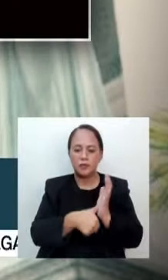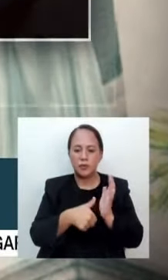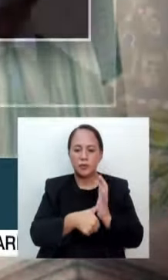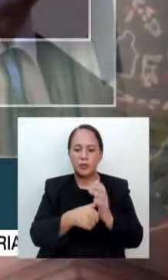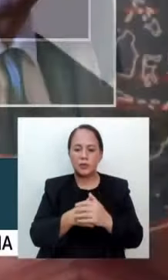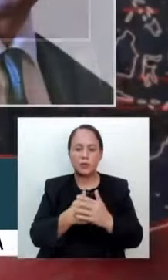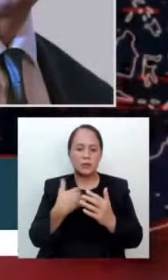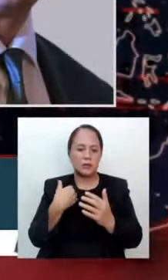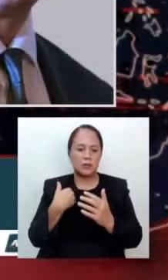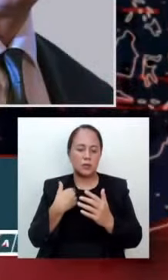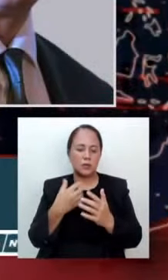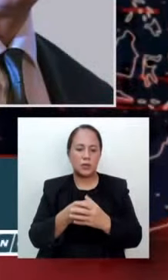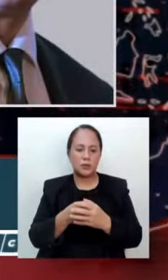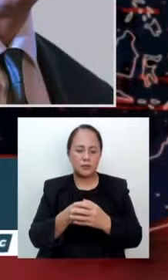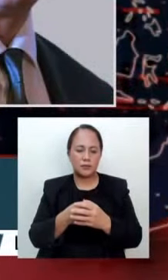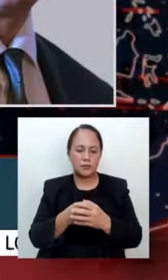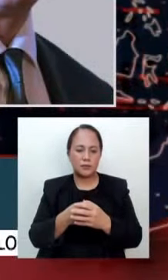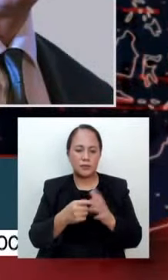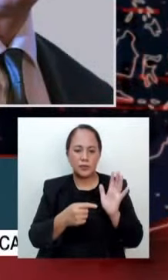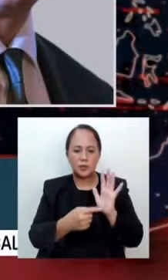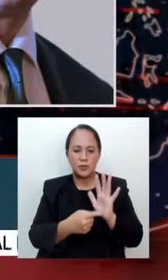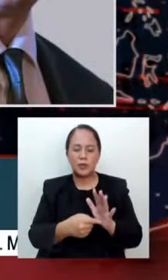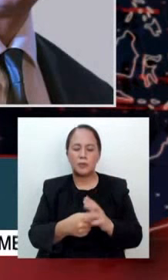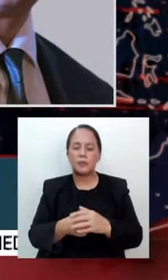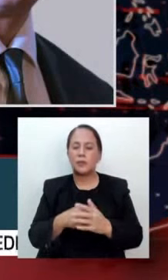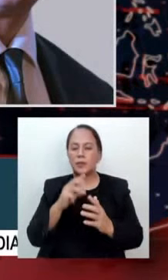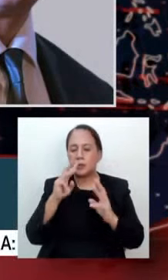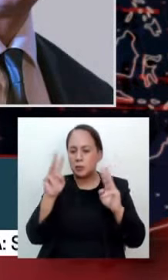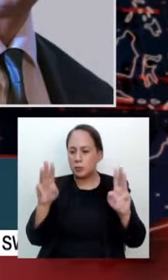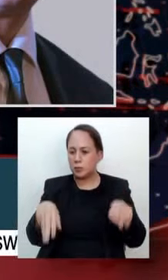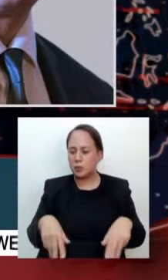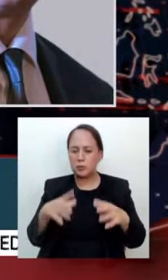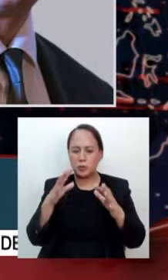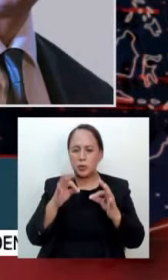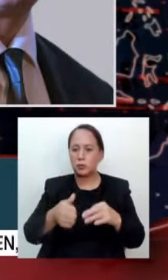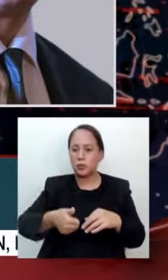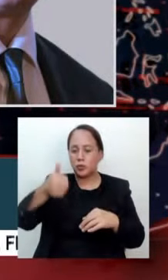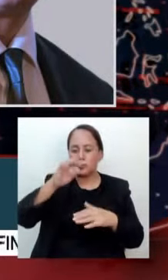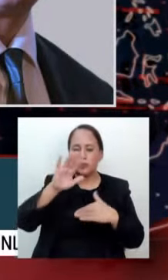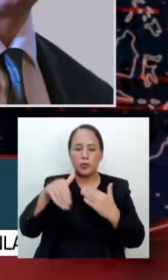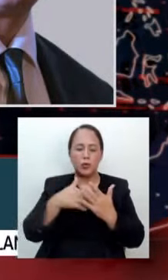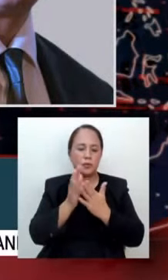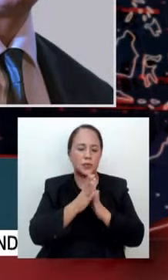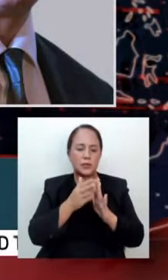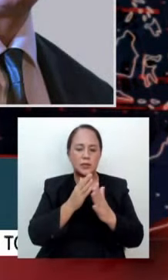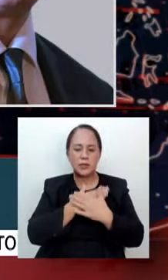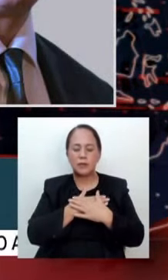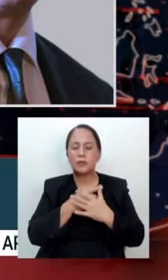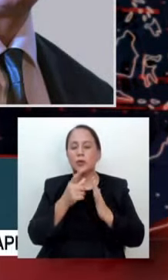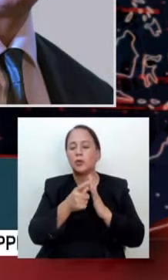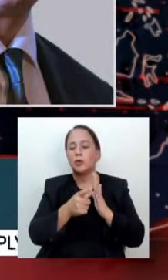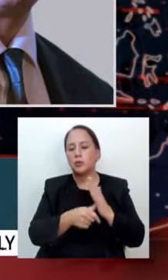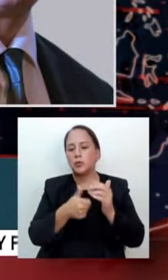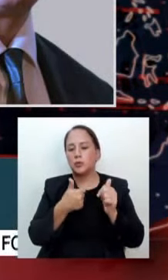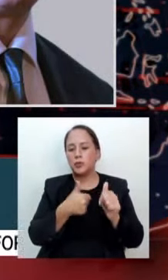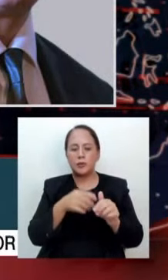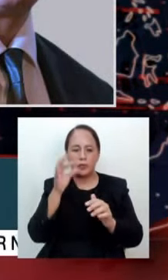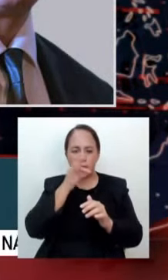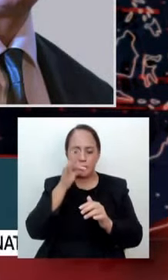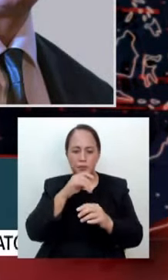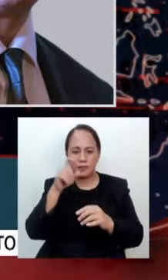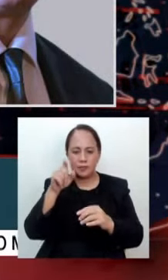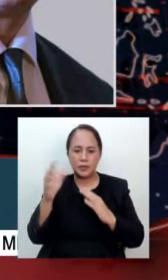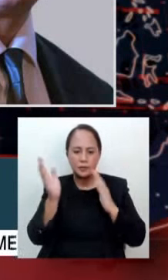to be released. Malacanang welcomed the ruling, calling it a triumph for all peace-loving and law-abiding Filipinos, as it supposedly serves